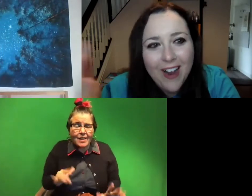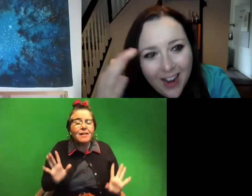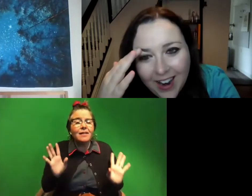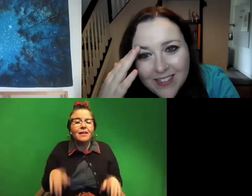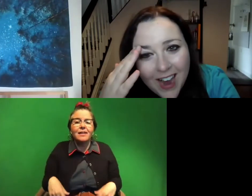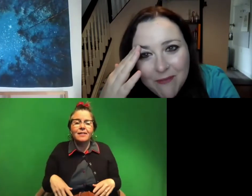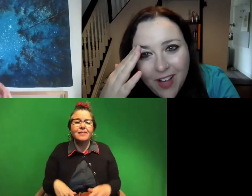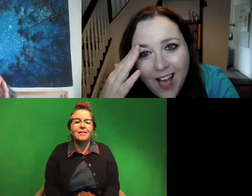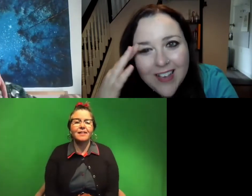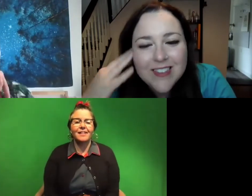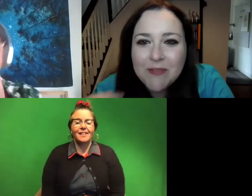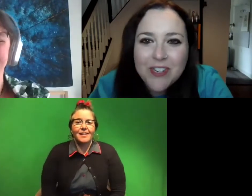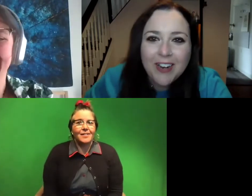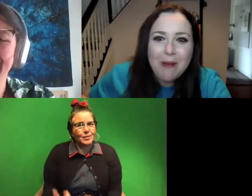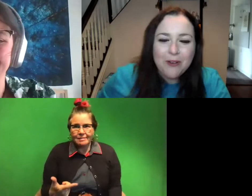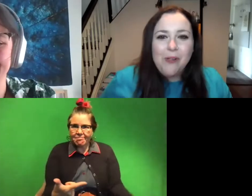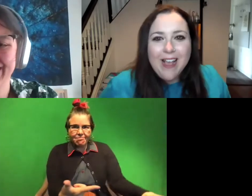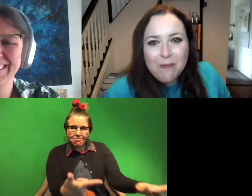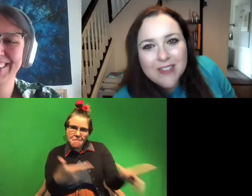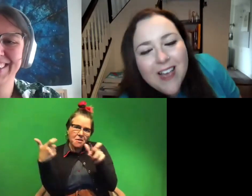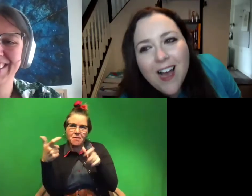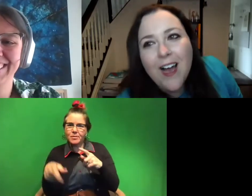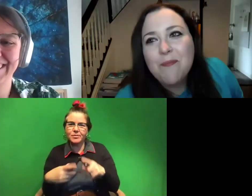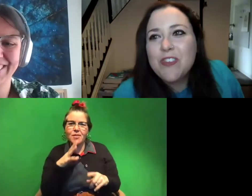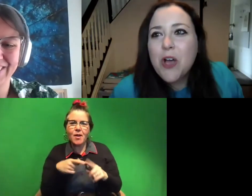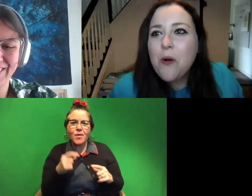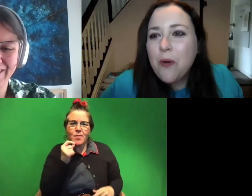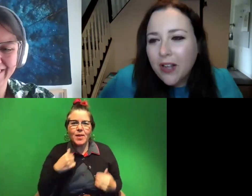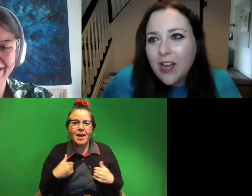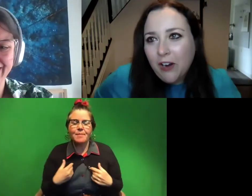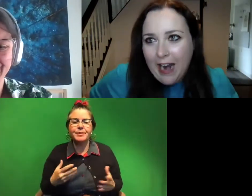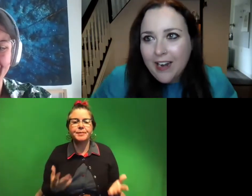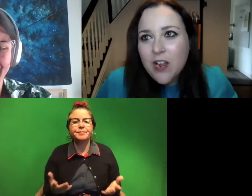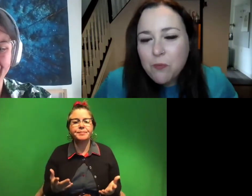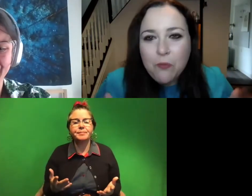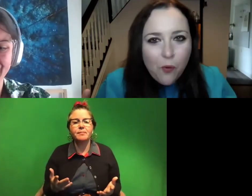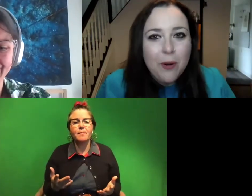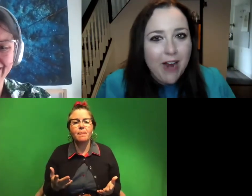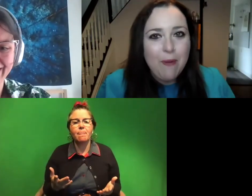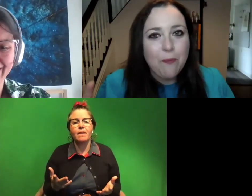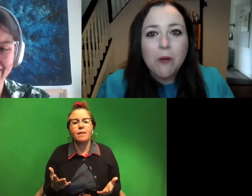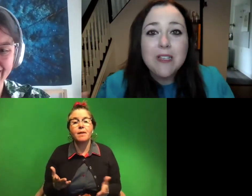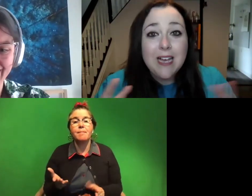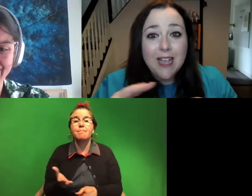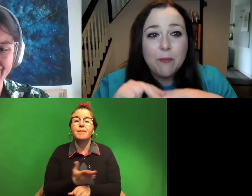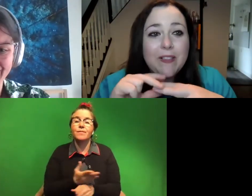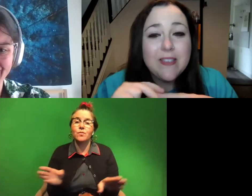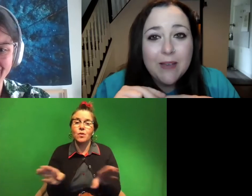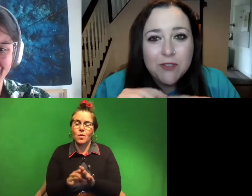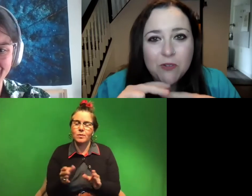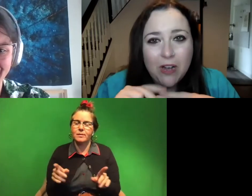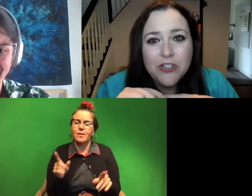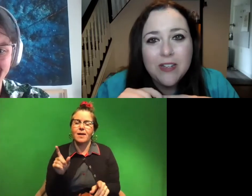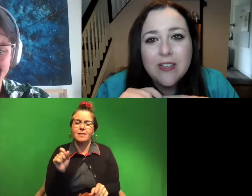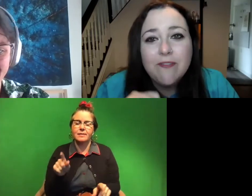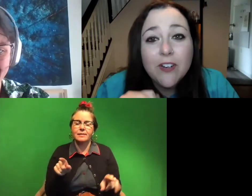wow, time flies when you're talking about cool animals. So, all right, before we wrap up, we always ask everybody the same